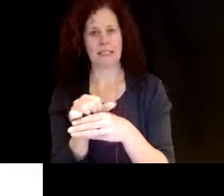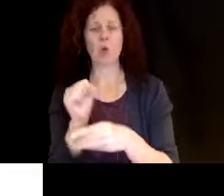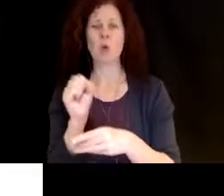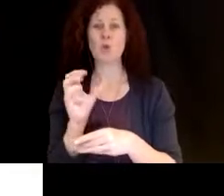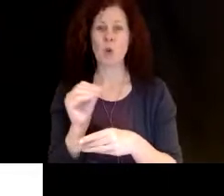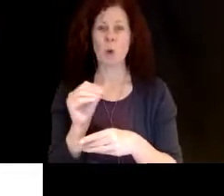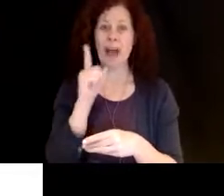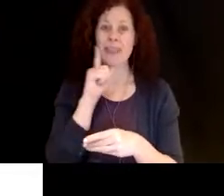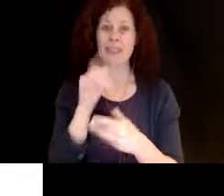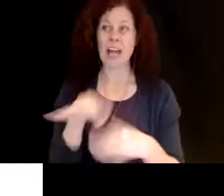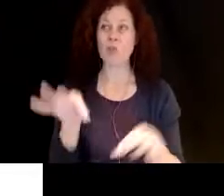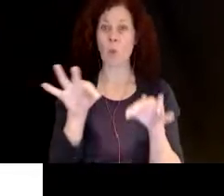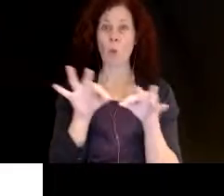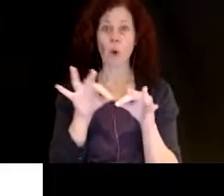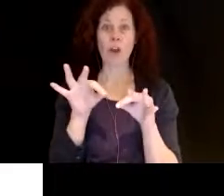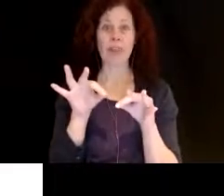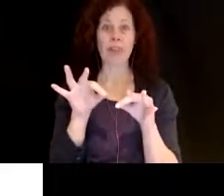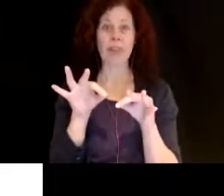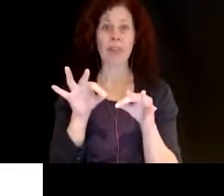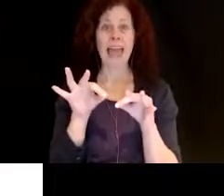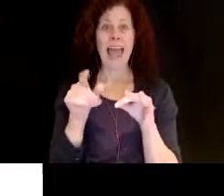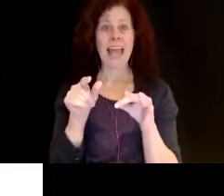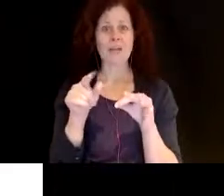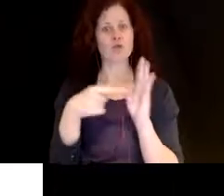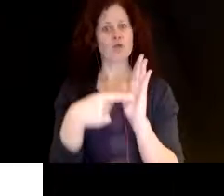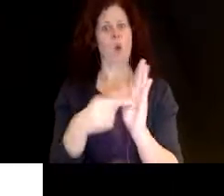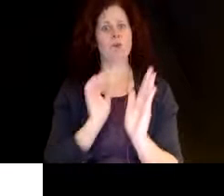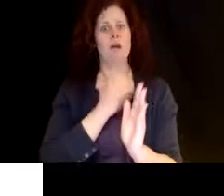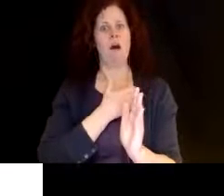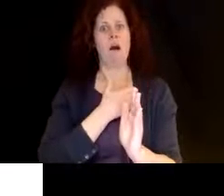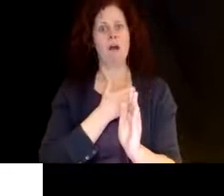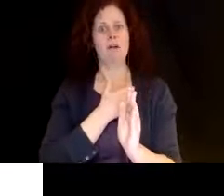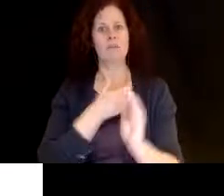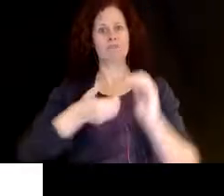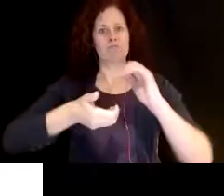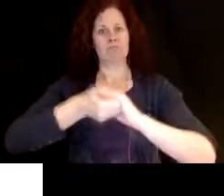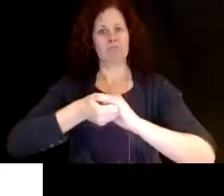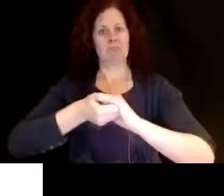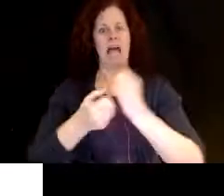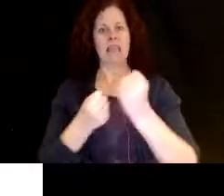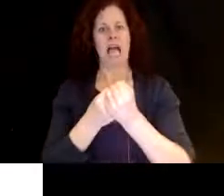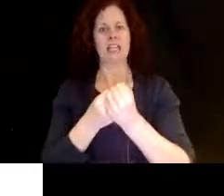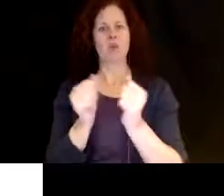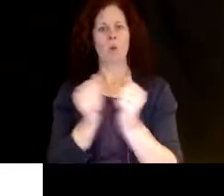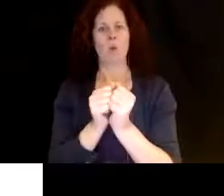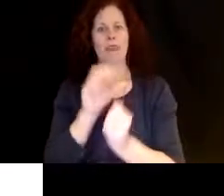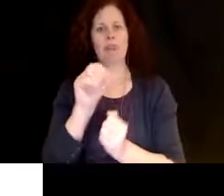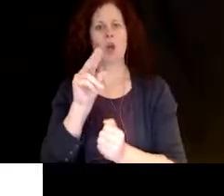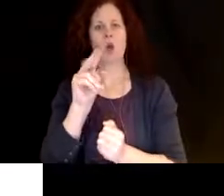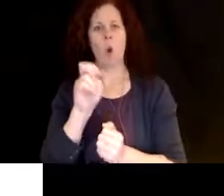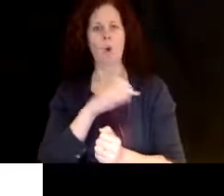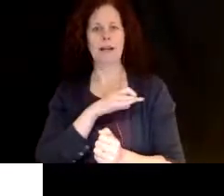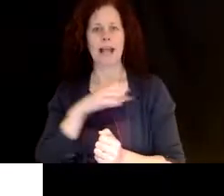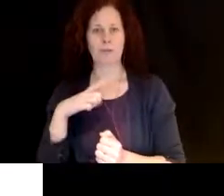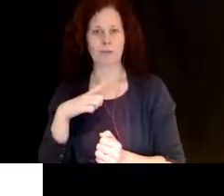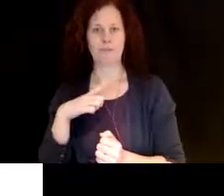again, to our alliance with the Code Council. All right, thank you, Rich, for the last